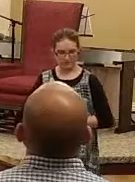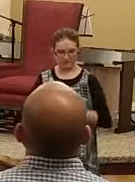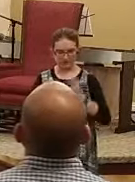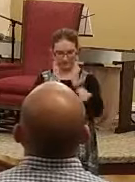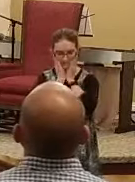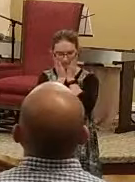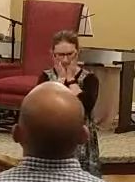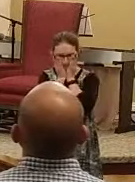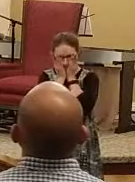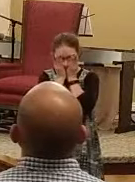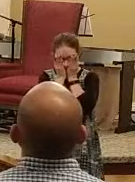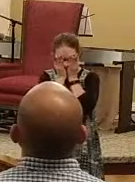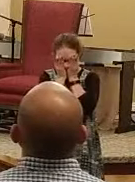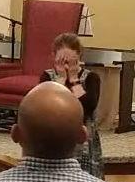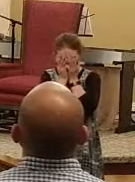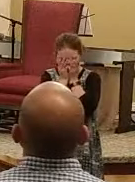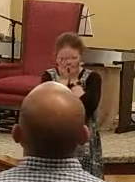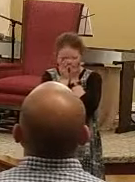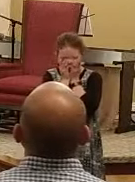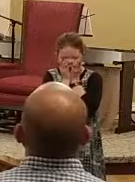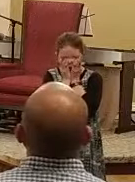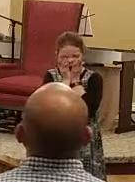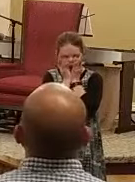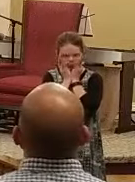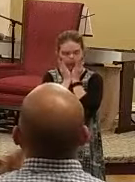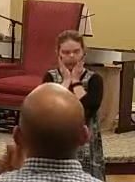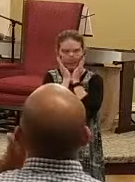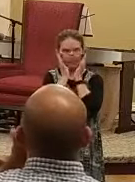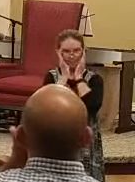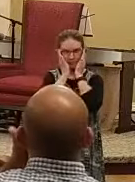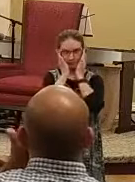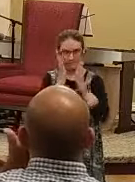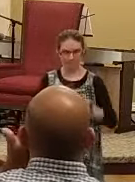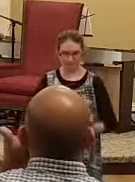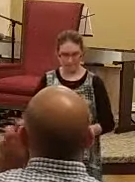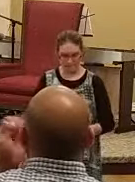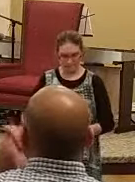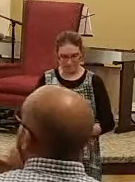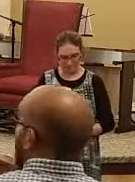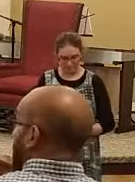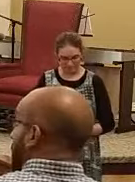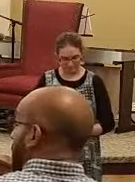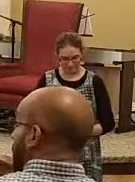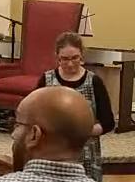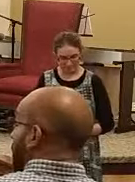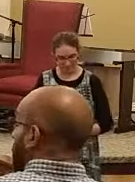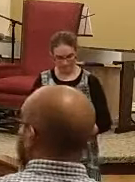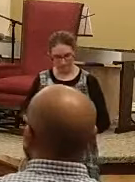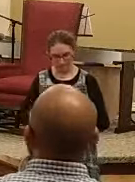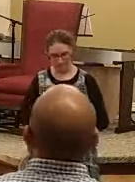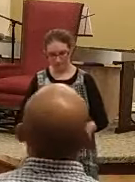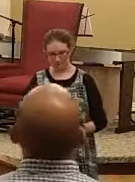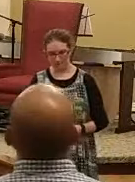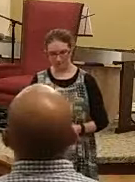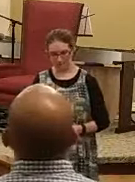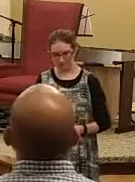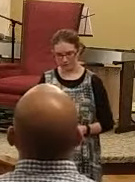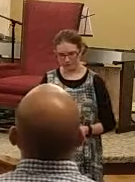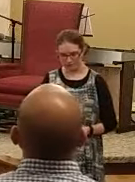city. God, we'll give you the praise and honor. Thank you for revival that's here. Thank you for revival that's already happening, God.